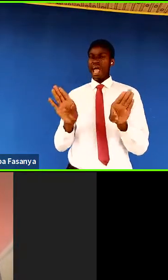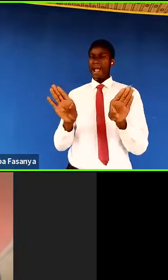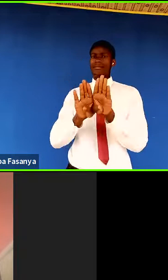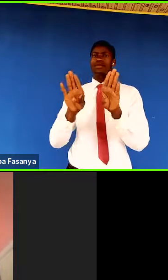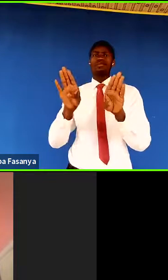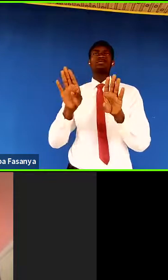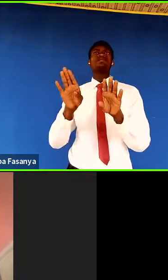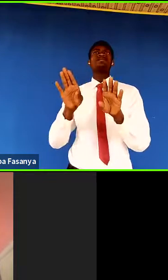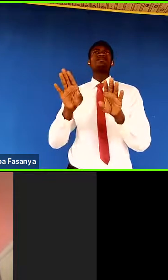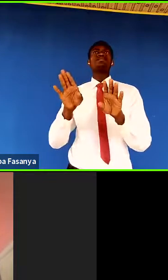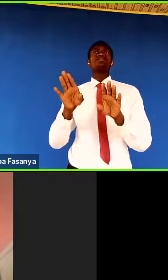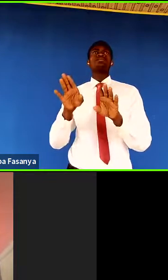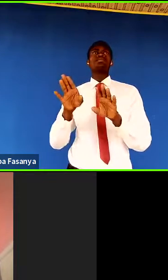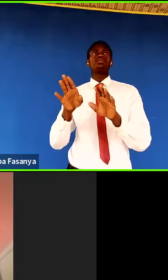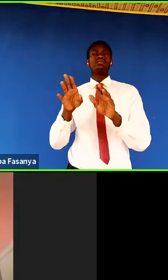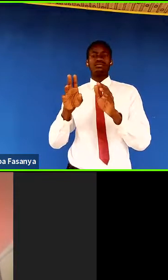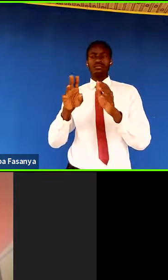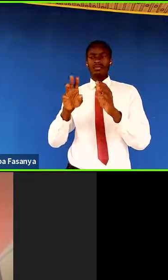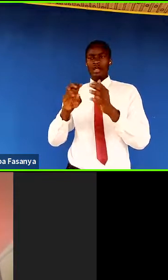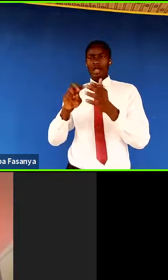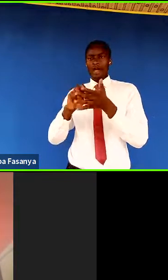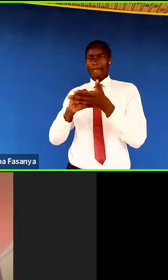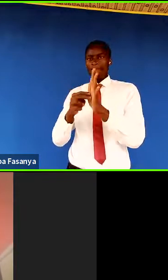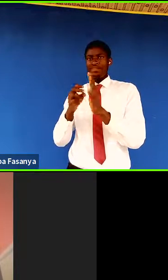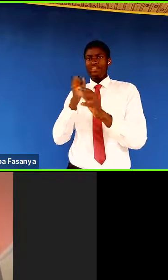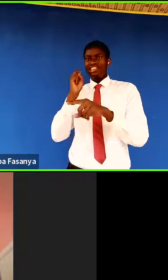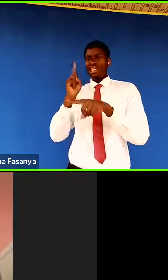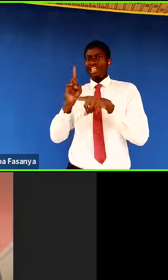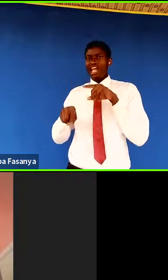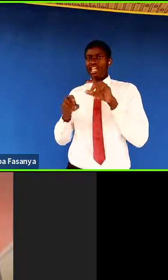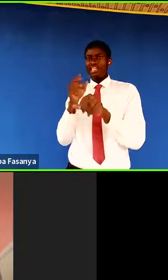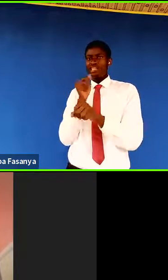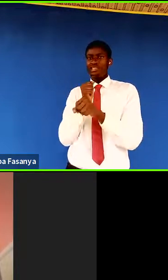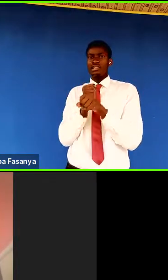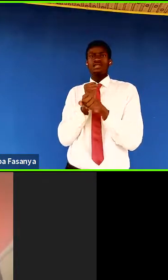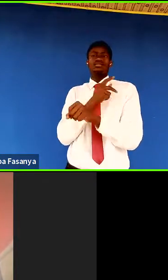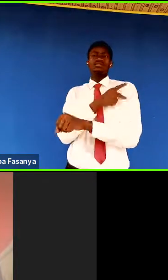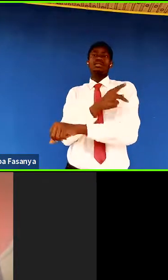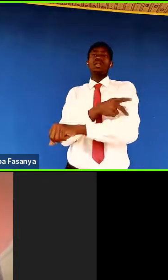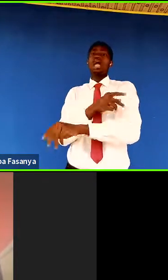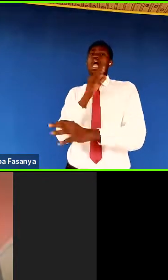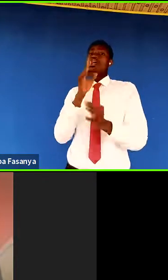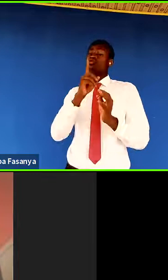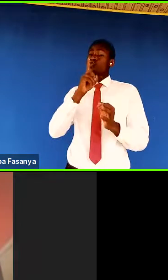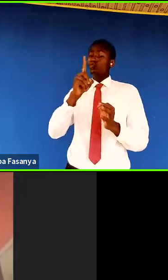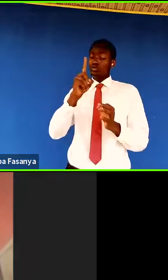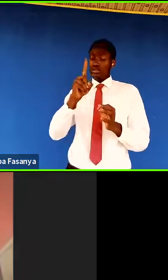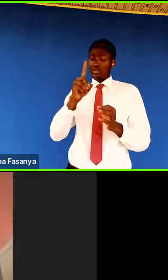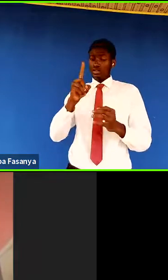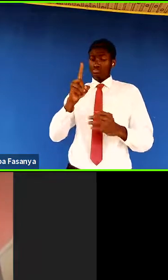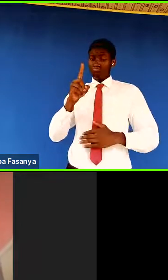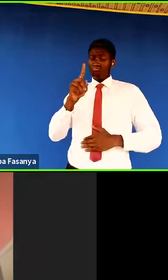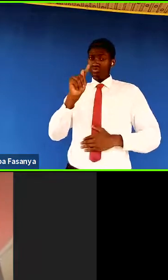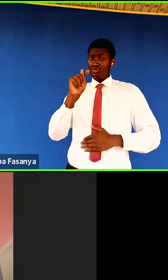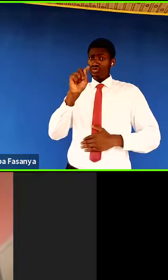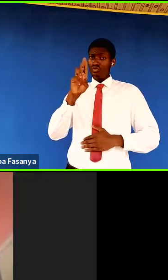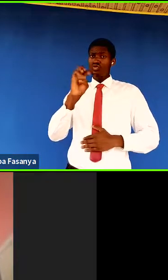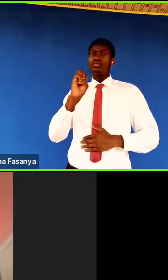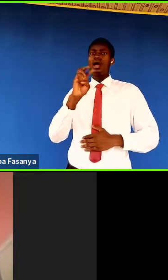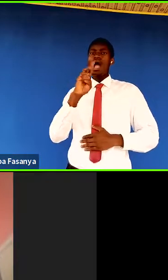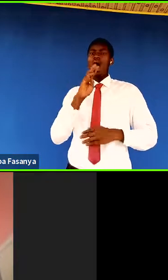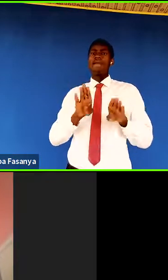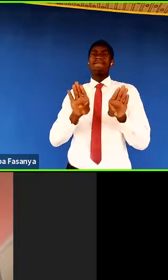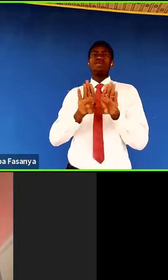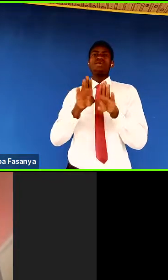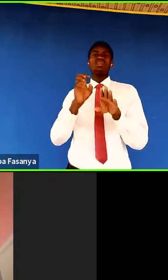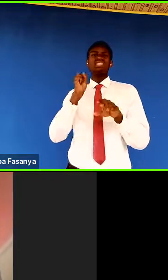cannot get pregnant. If the tubes are truly blocked, she cannot get pregnant naturally, but she can get pregnant. Because when